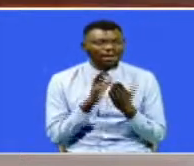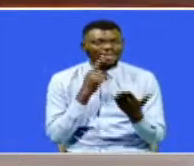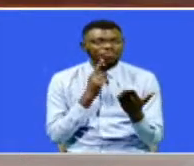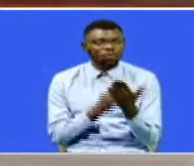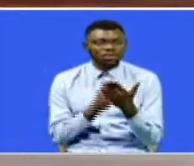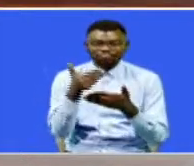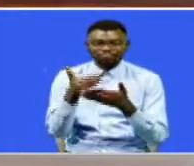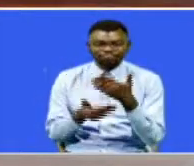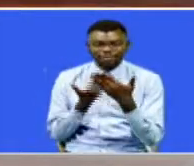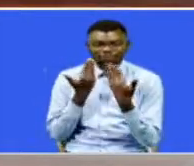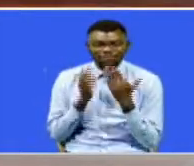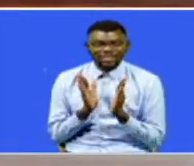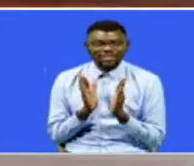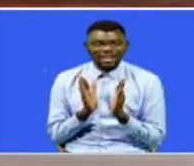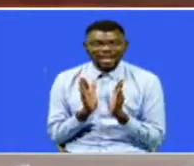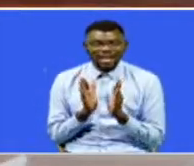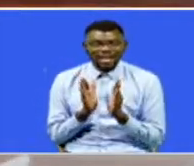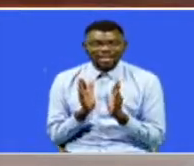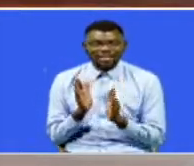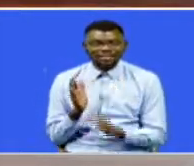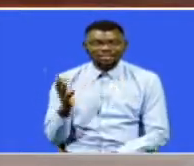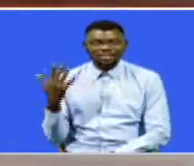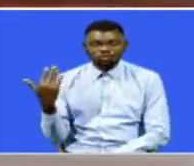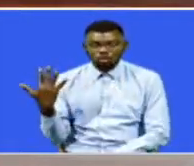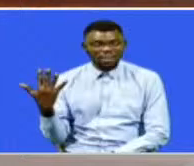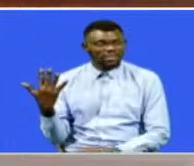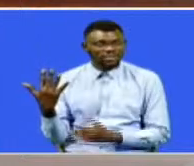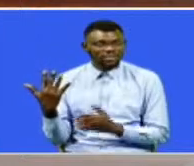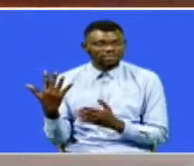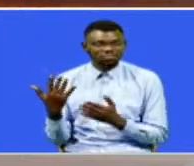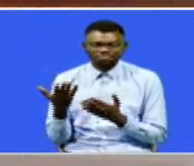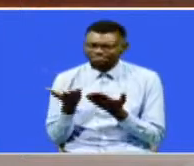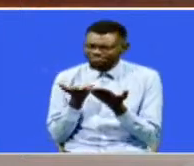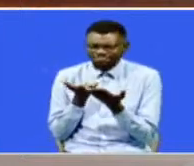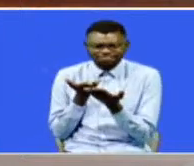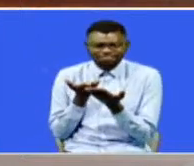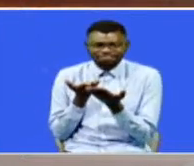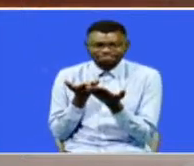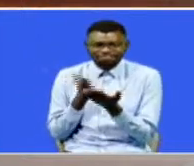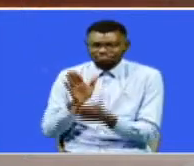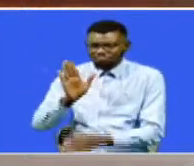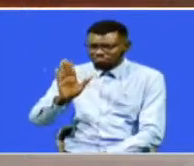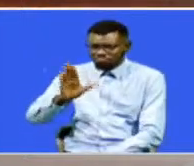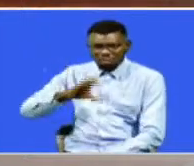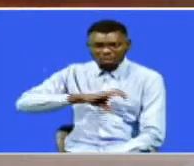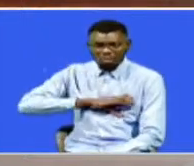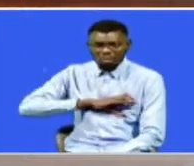indeed, and we have said, my lord, most of these are not even belonging to our client.